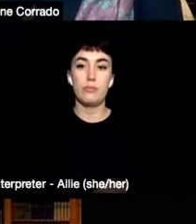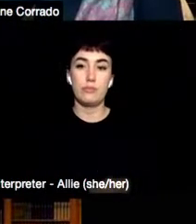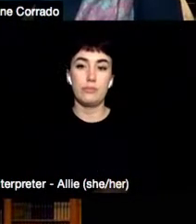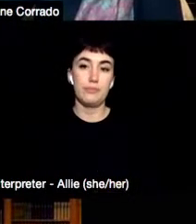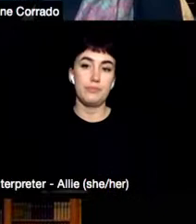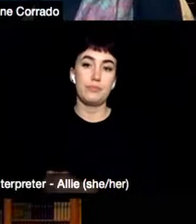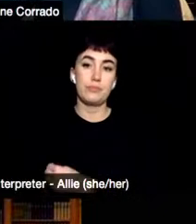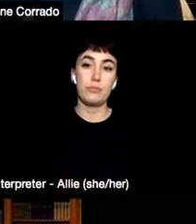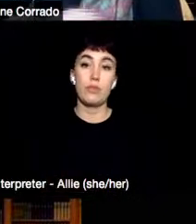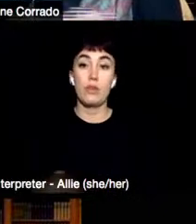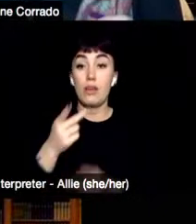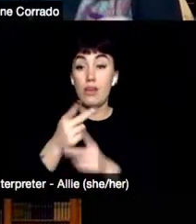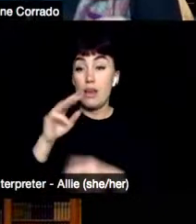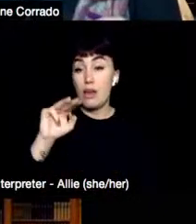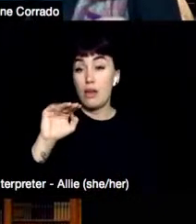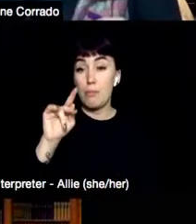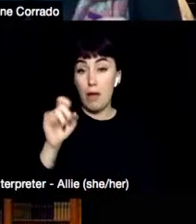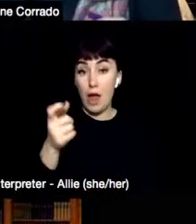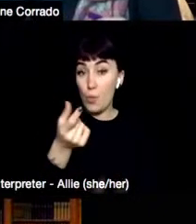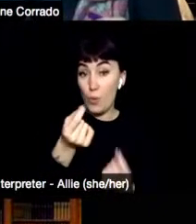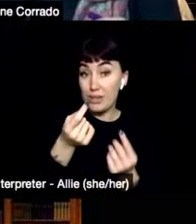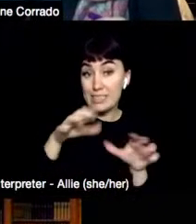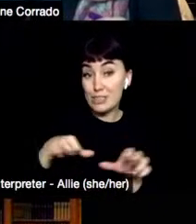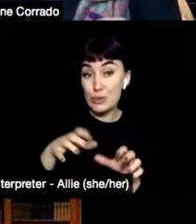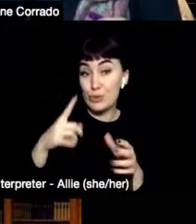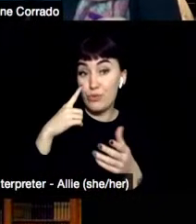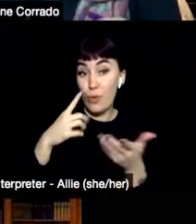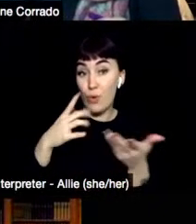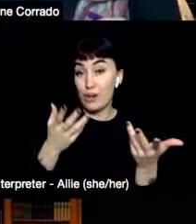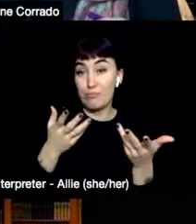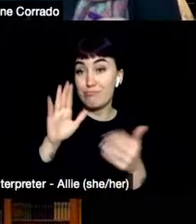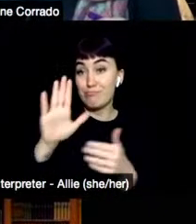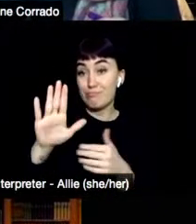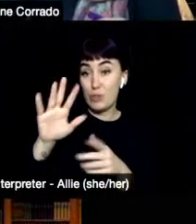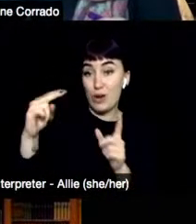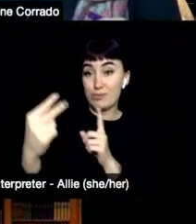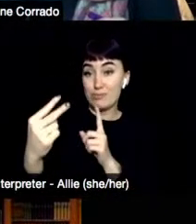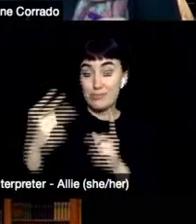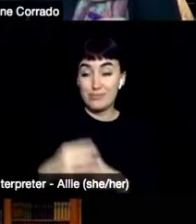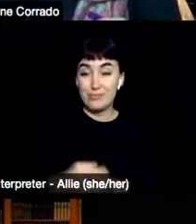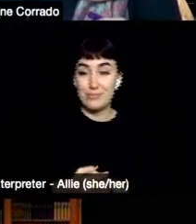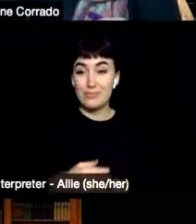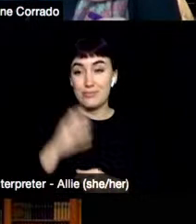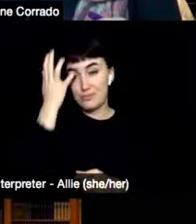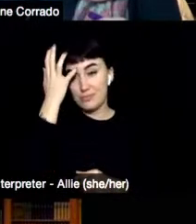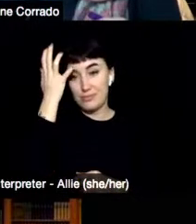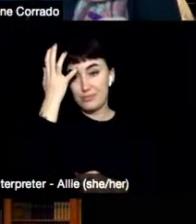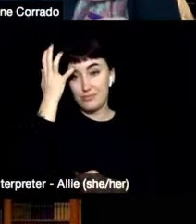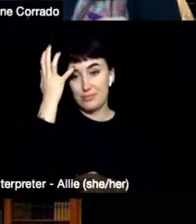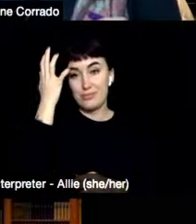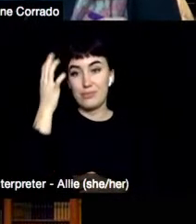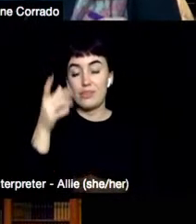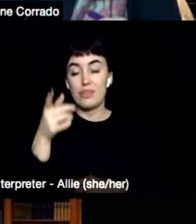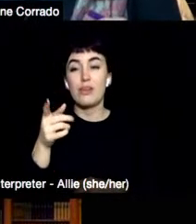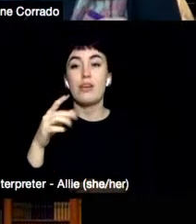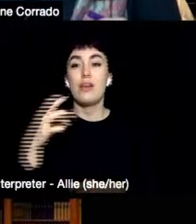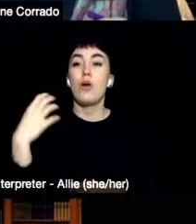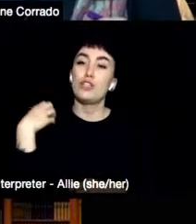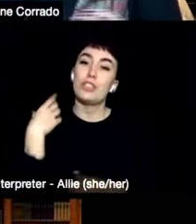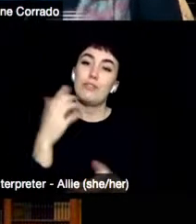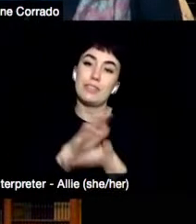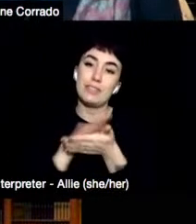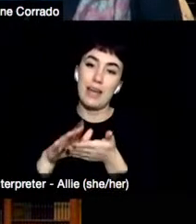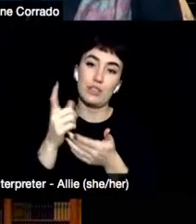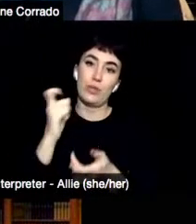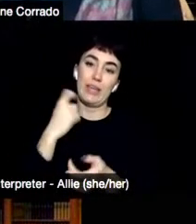Mike, what's this going to do for your side of the shop? Well, the chief is too kind to give me any